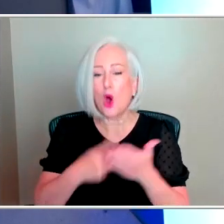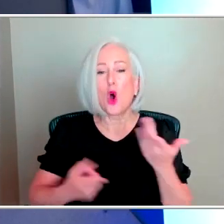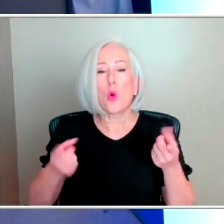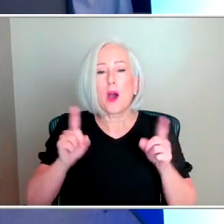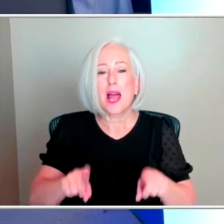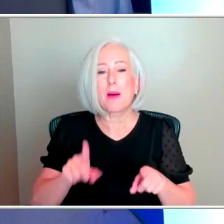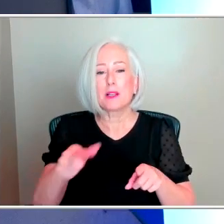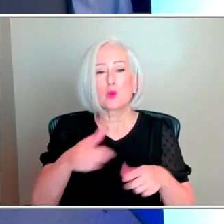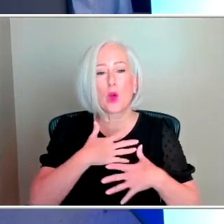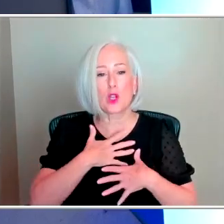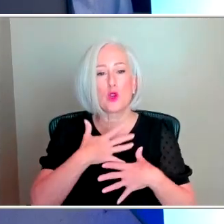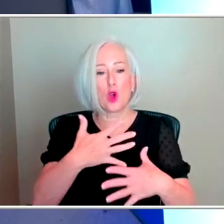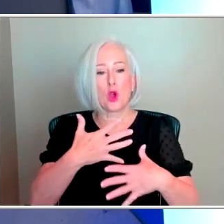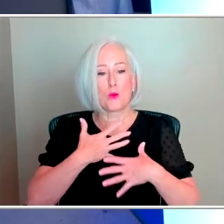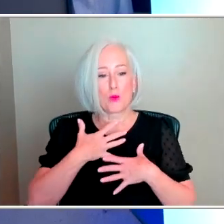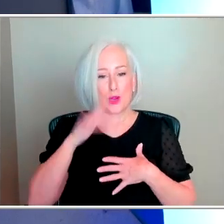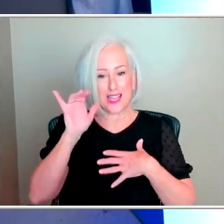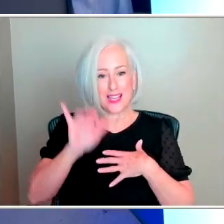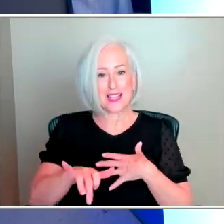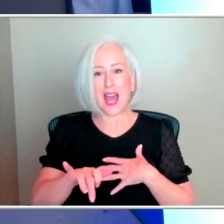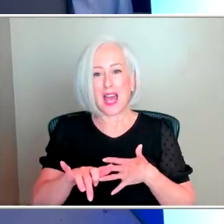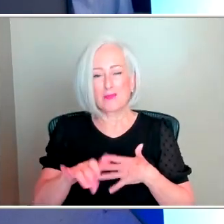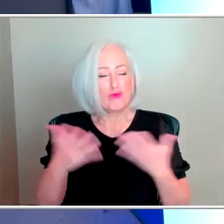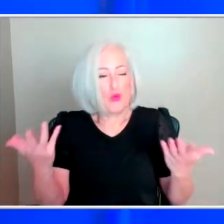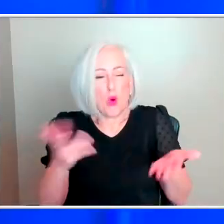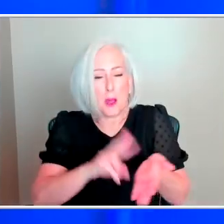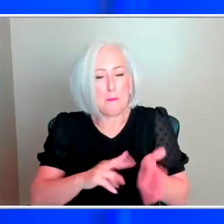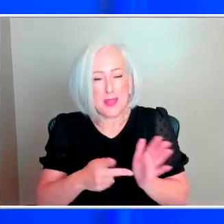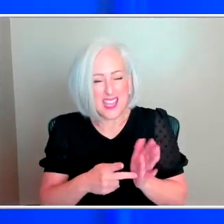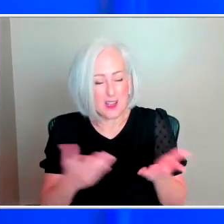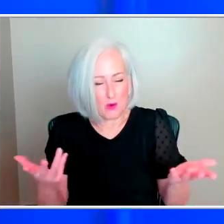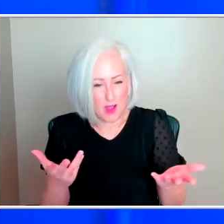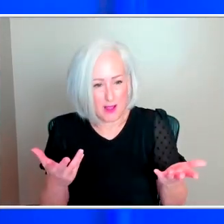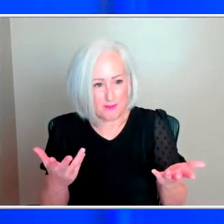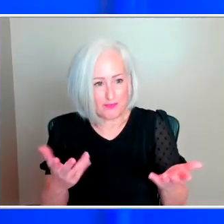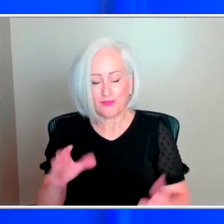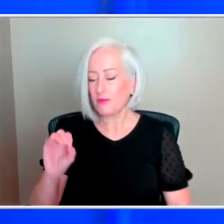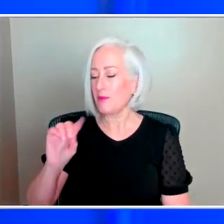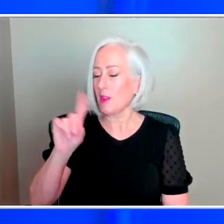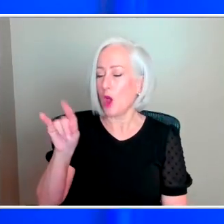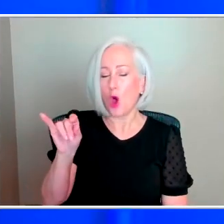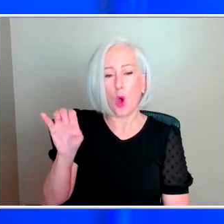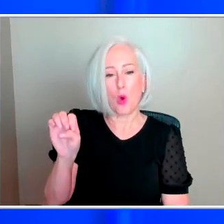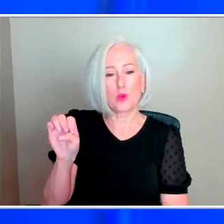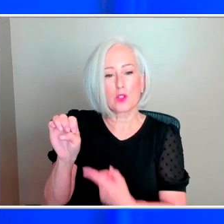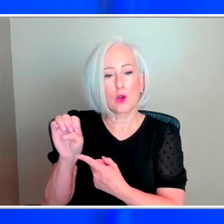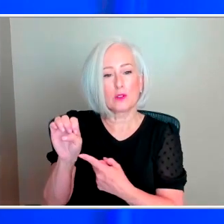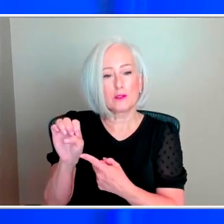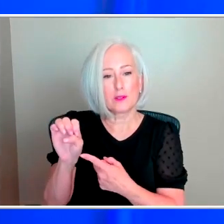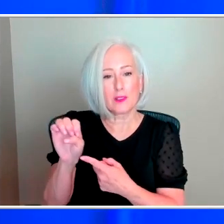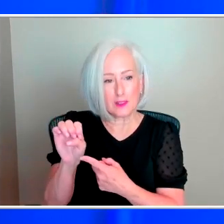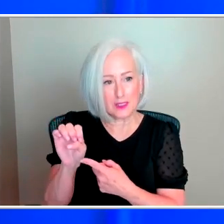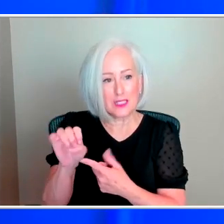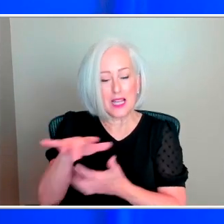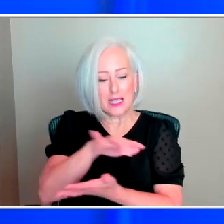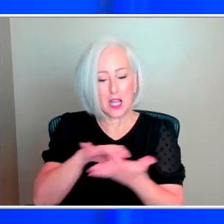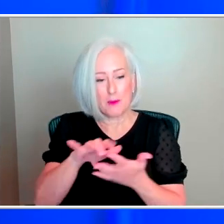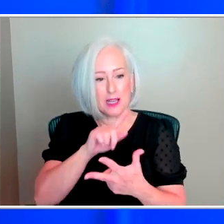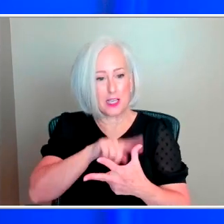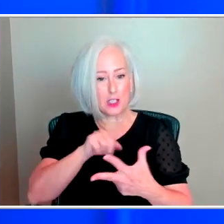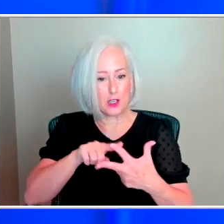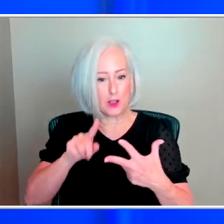that in. We hear that word a lot, but really what is it? Okay, ozone's it's a combination of 3